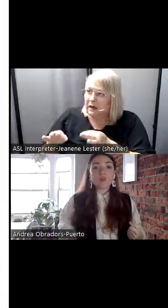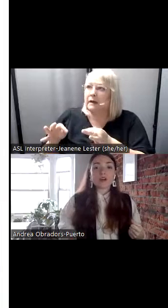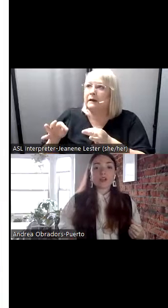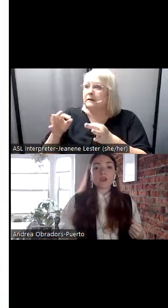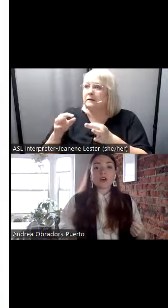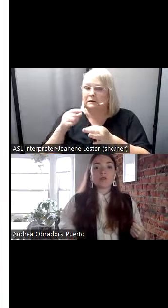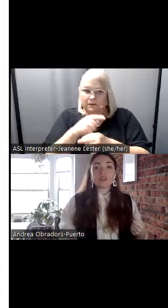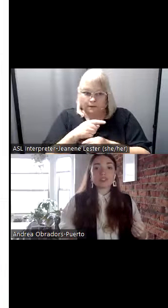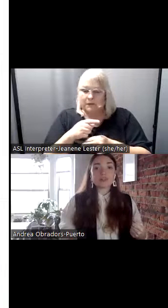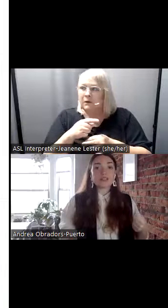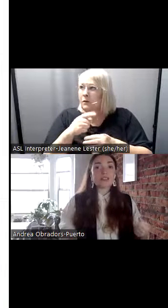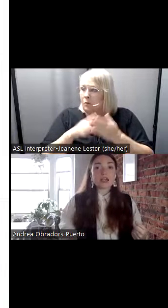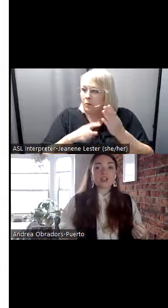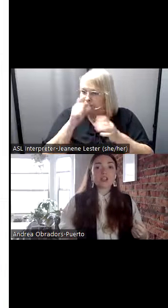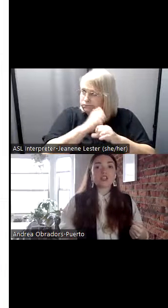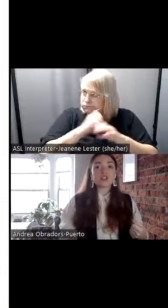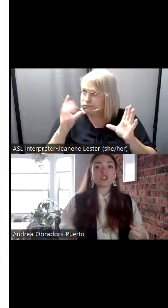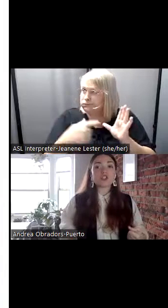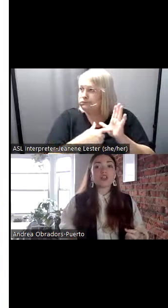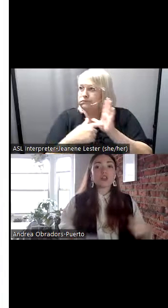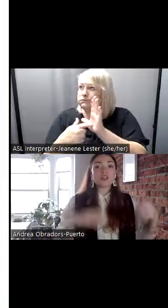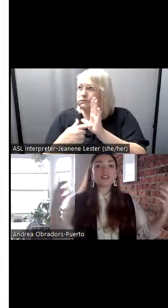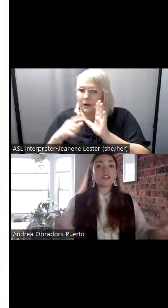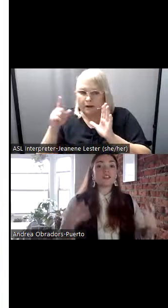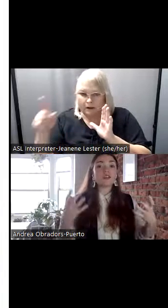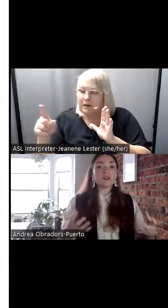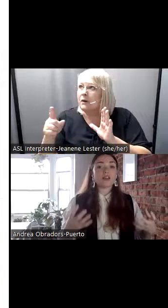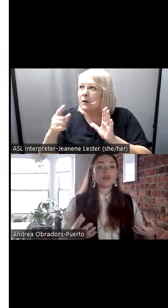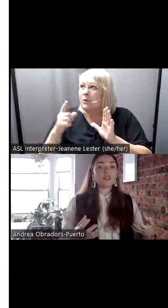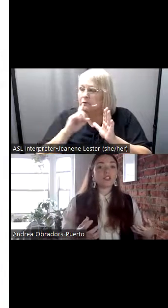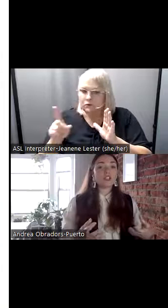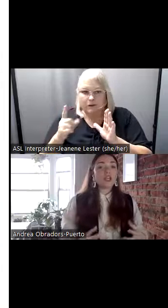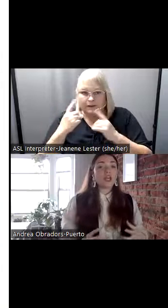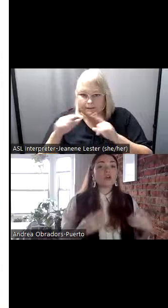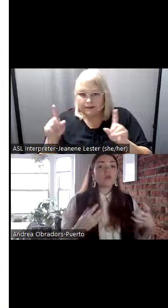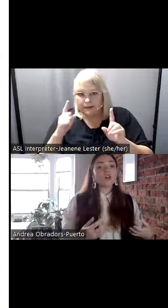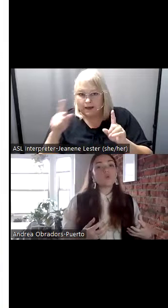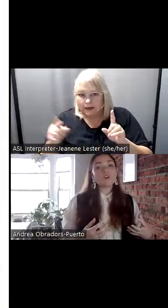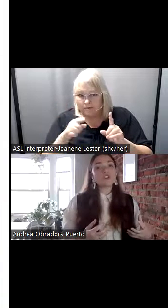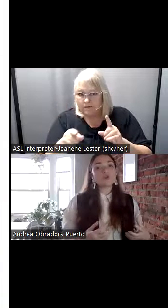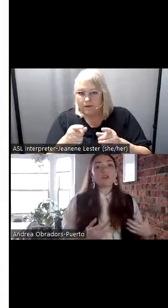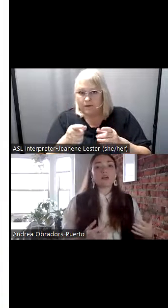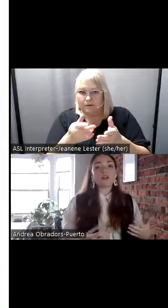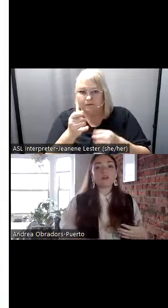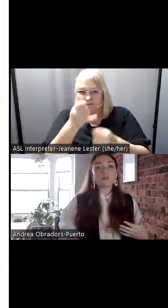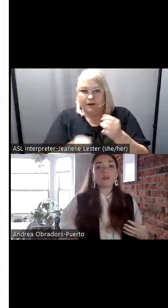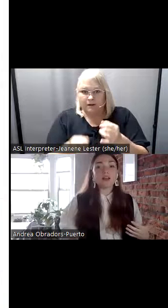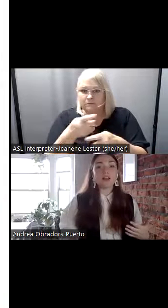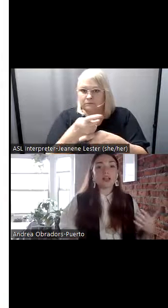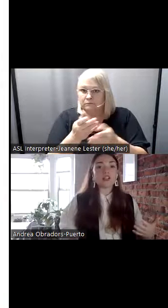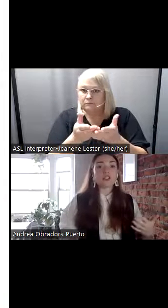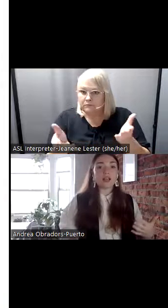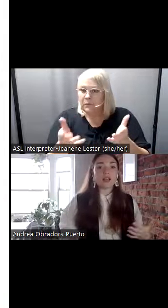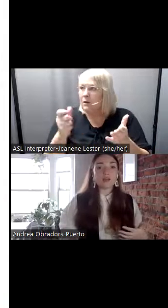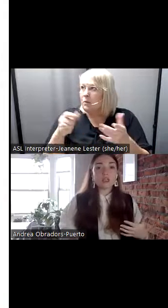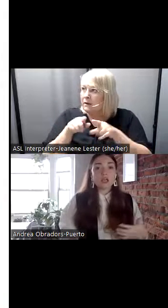provide awareness of participants' desires and ensure the success of the final solution. And we also wanted to align on the feasibility